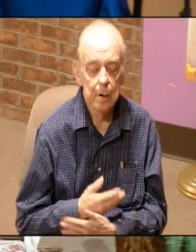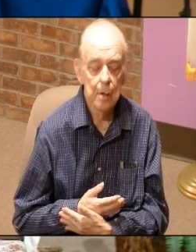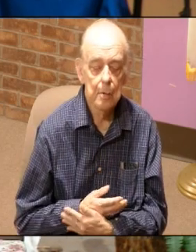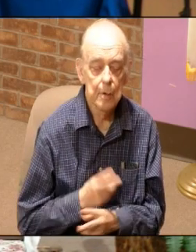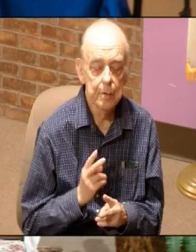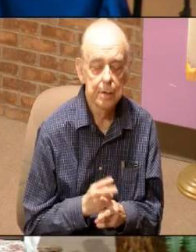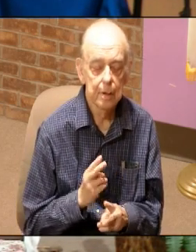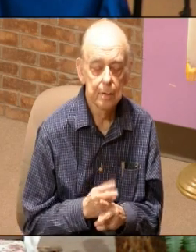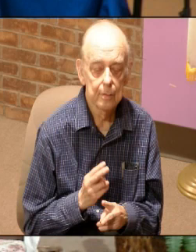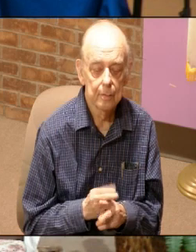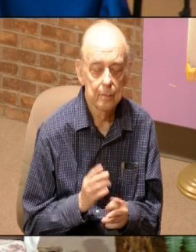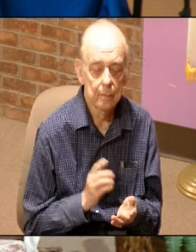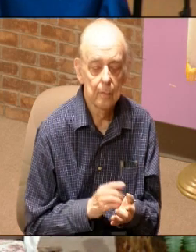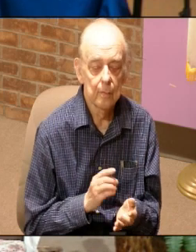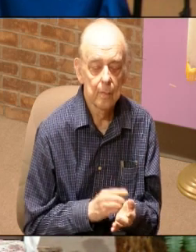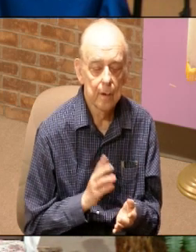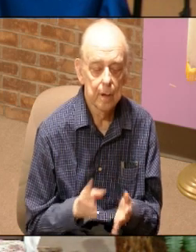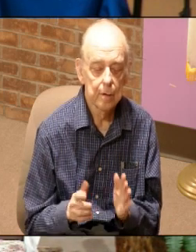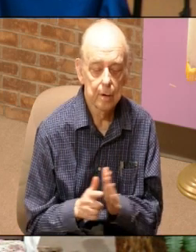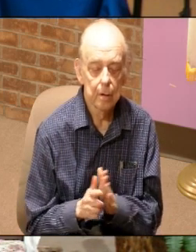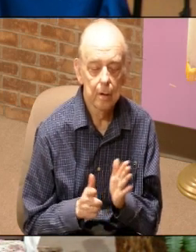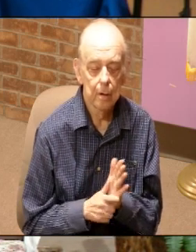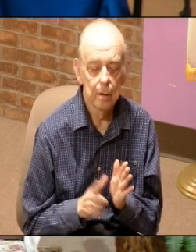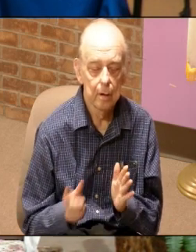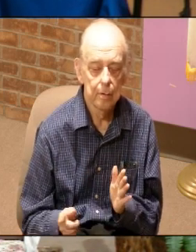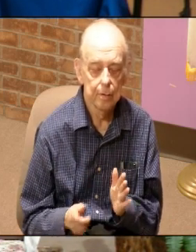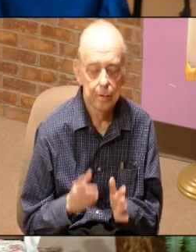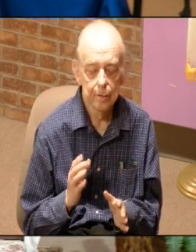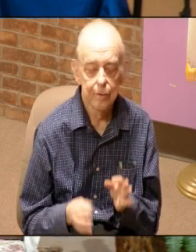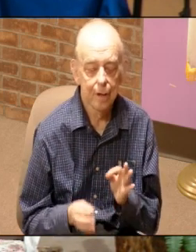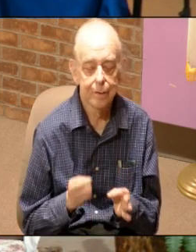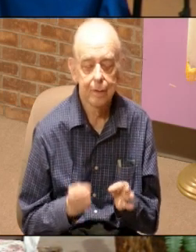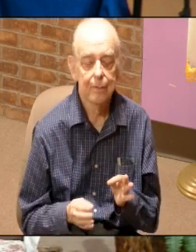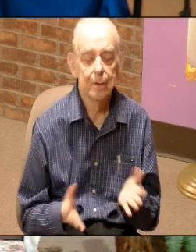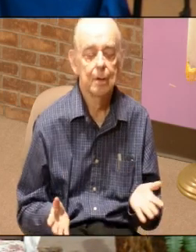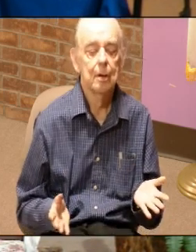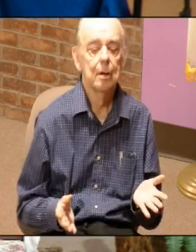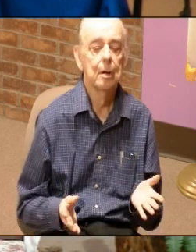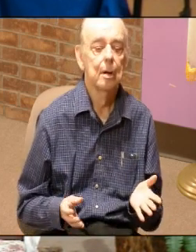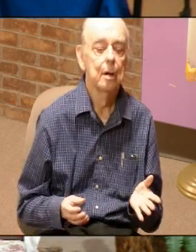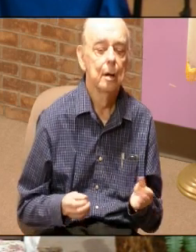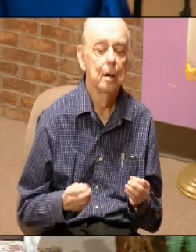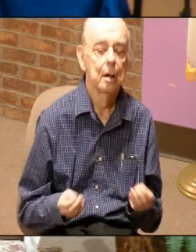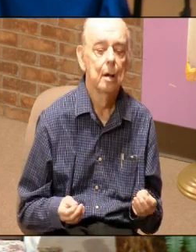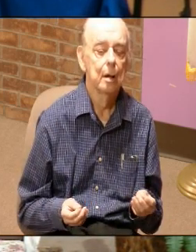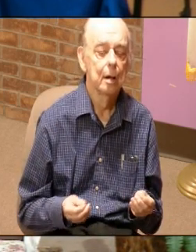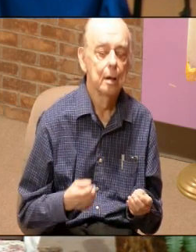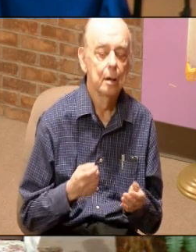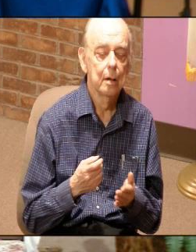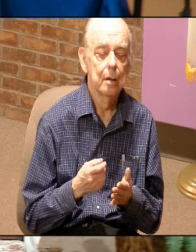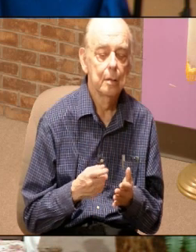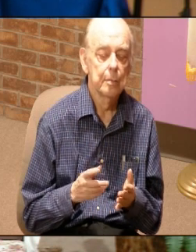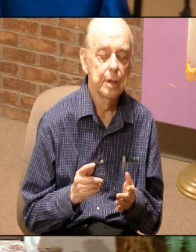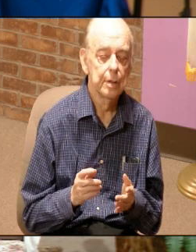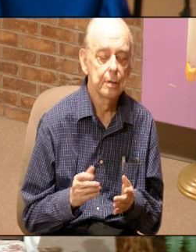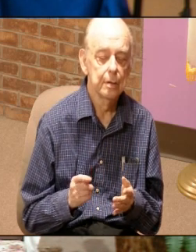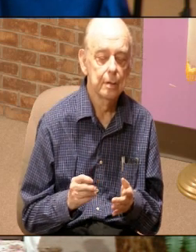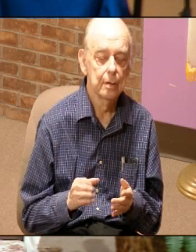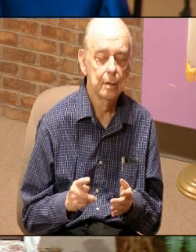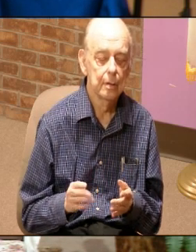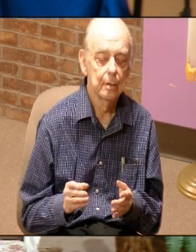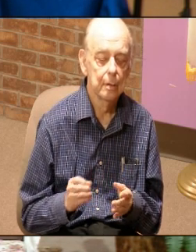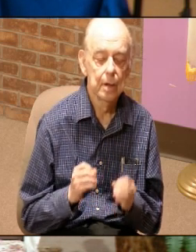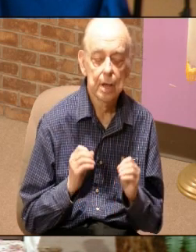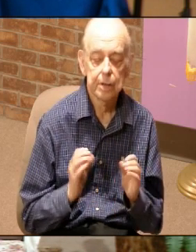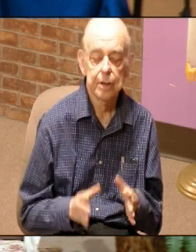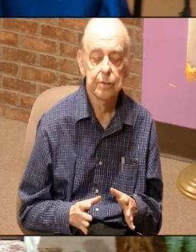you're a doctor you're a lawyer you're a judge you get to also be the taxi cab driver you get to be